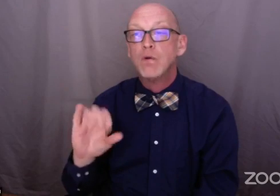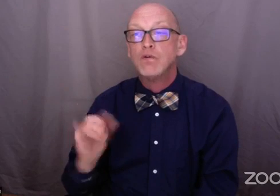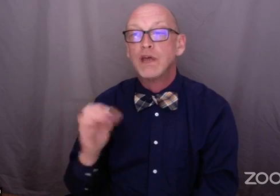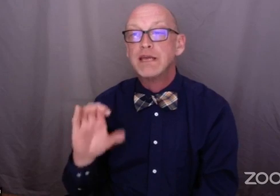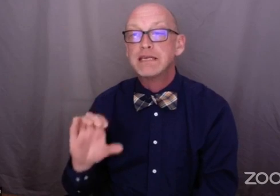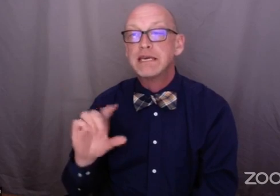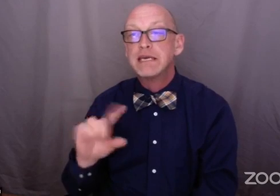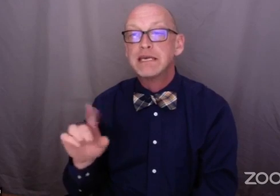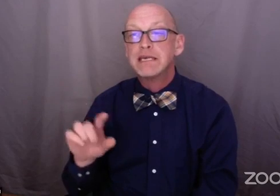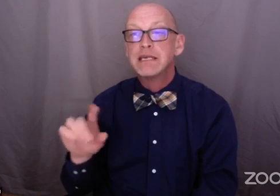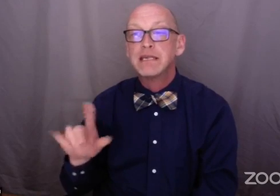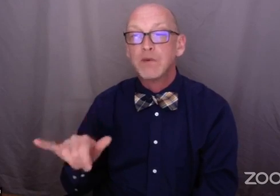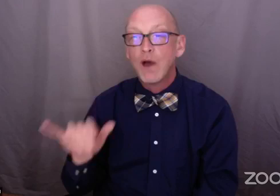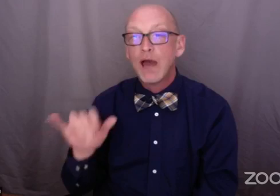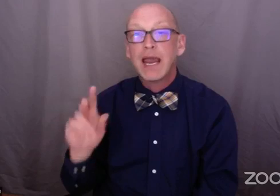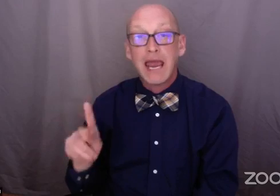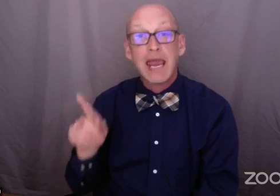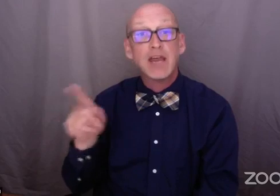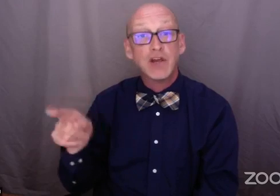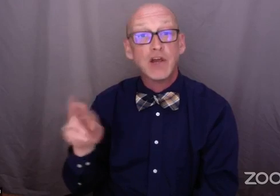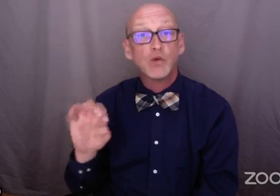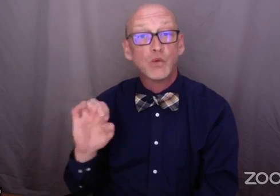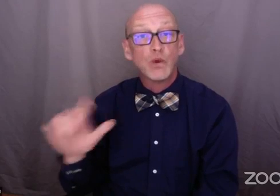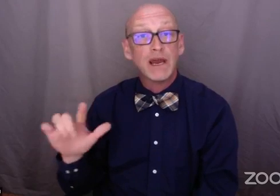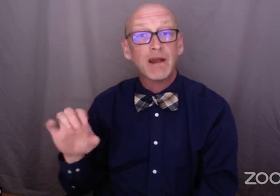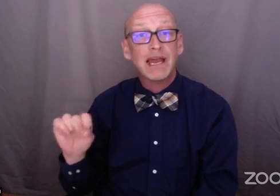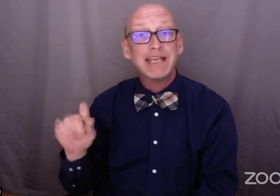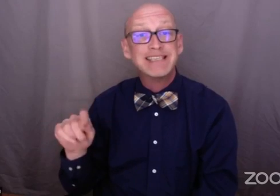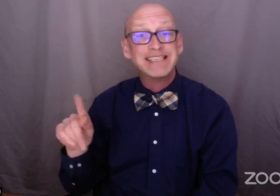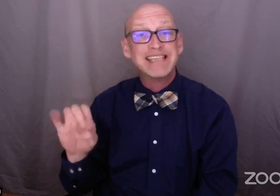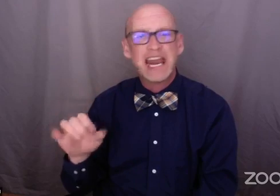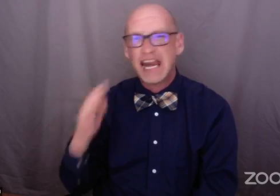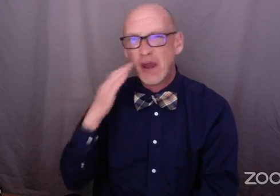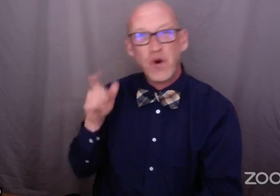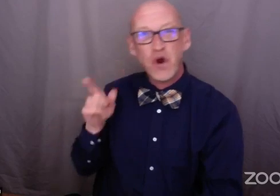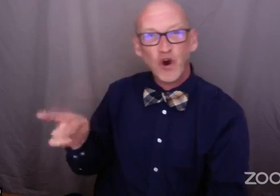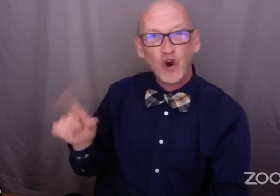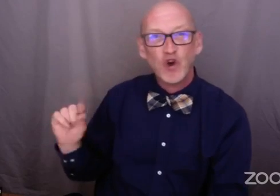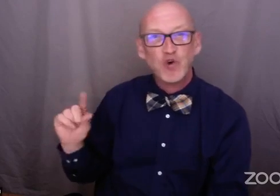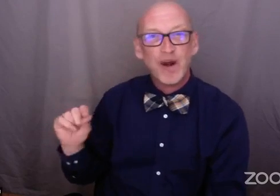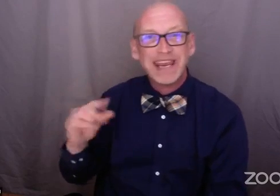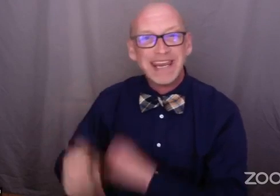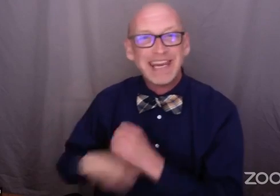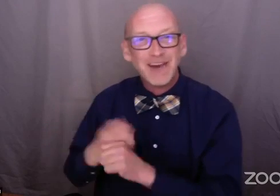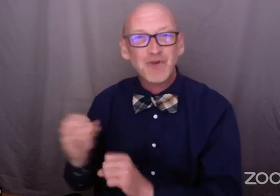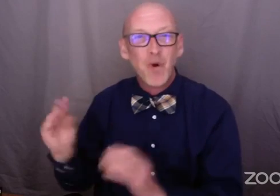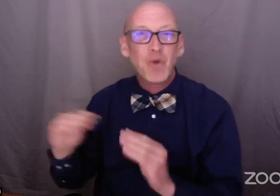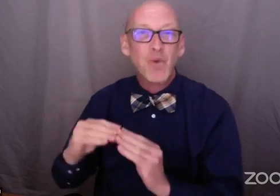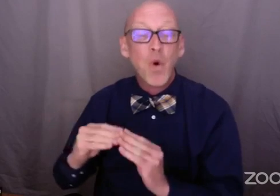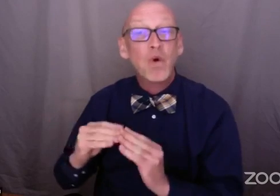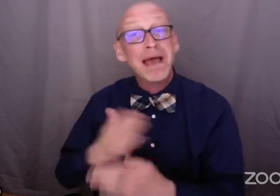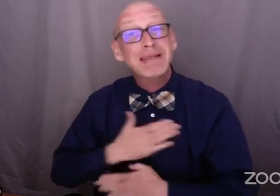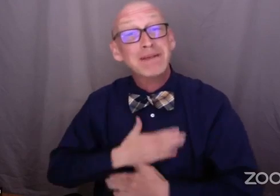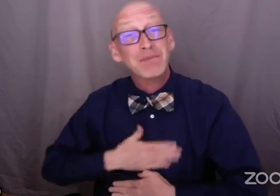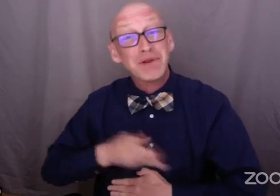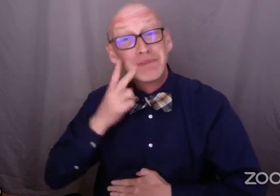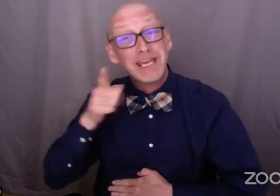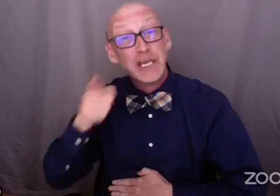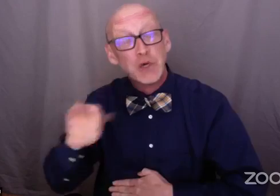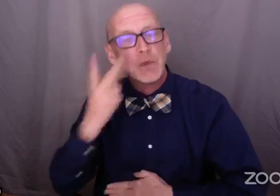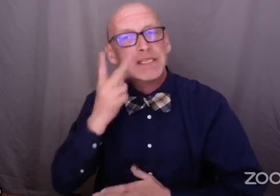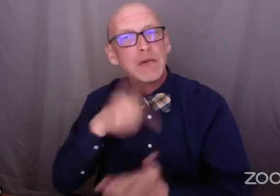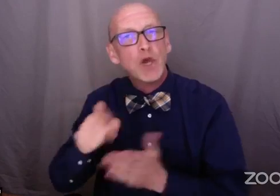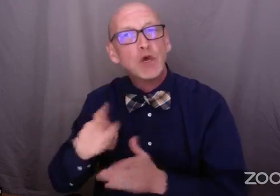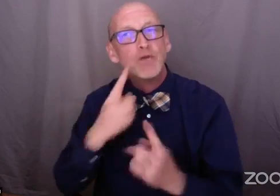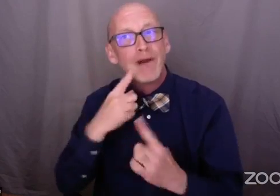Aunt Bria for goodness, like 20 years or more. So it's a pleasure to know you and see what you've been accomplishing in this